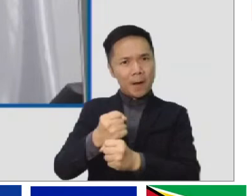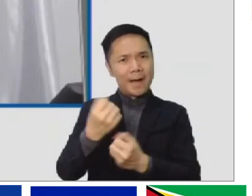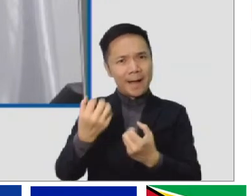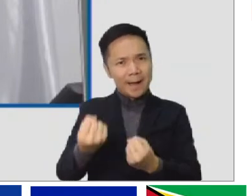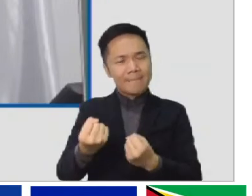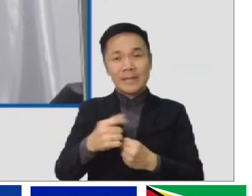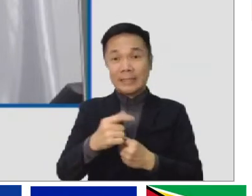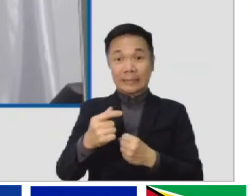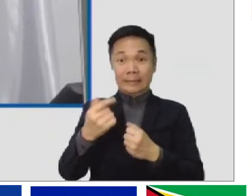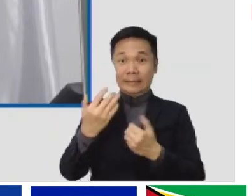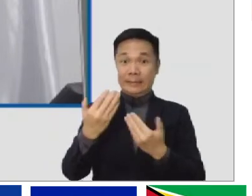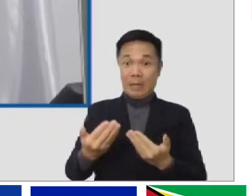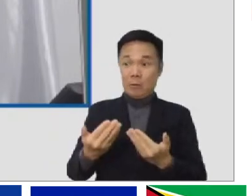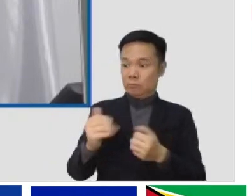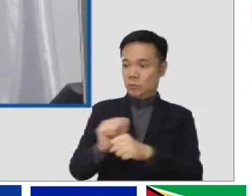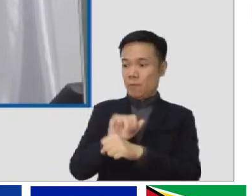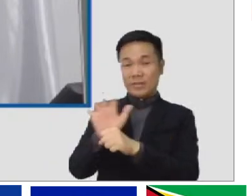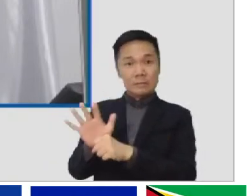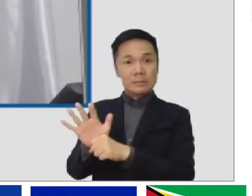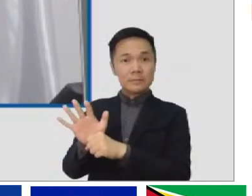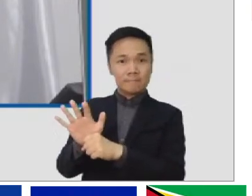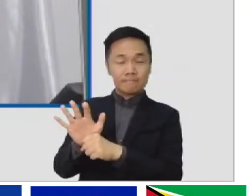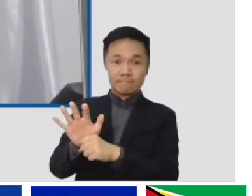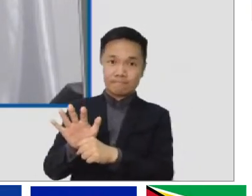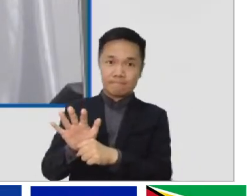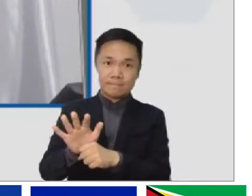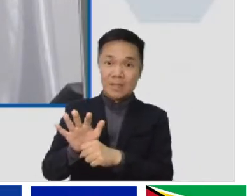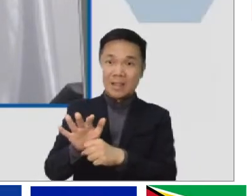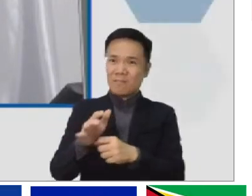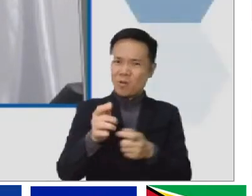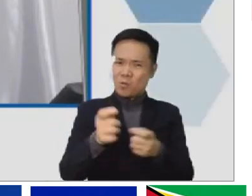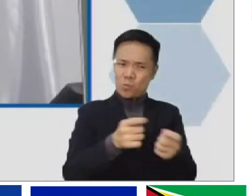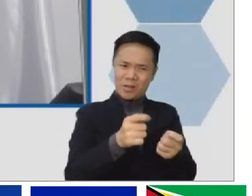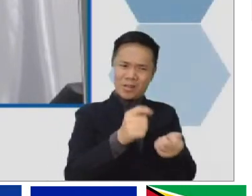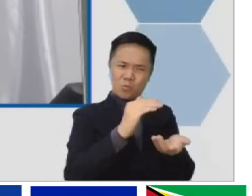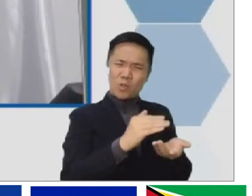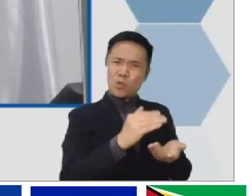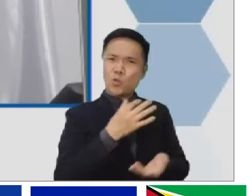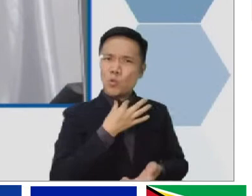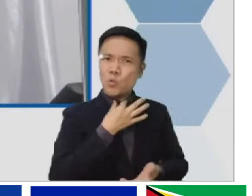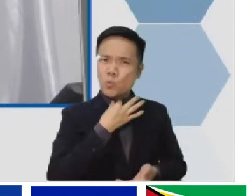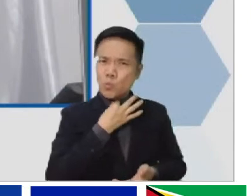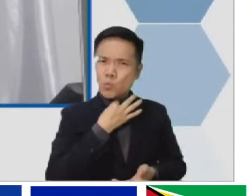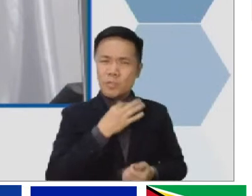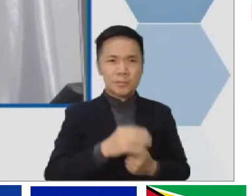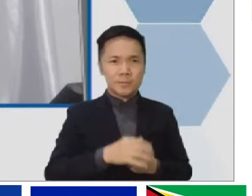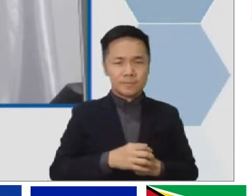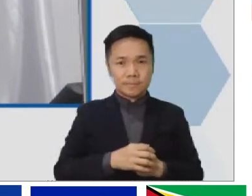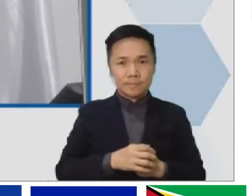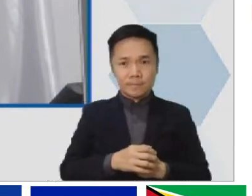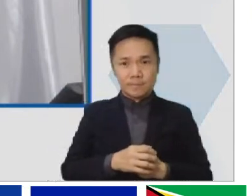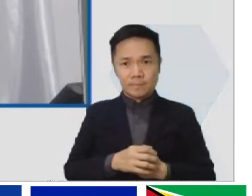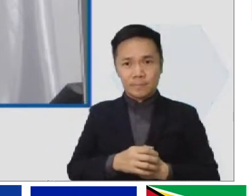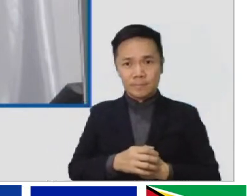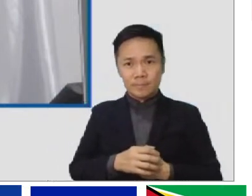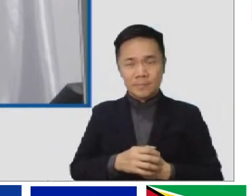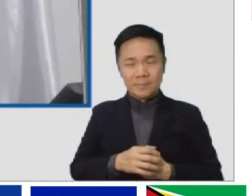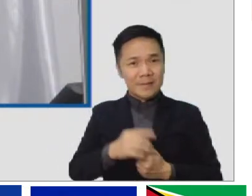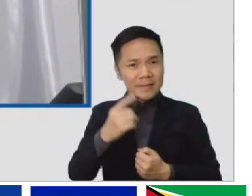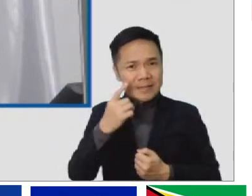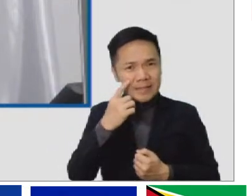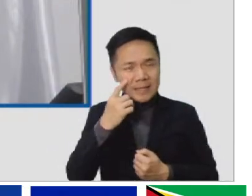pandemic, this risk management situation allowed us to identify that this critical point that our